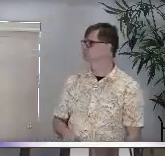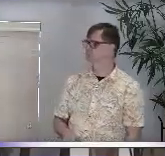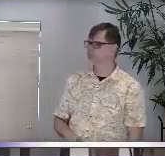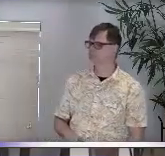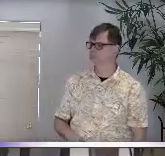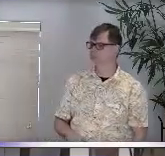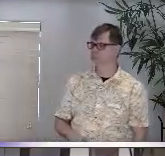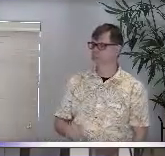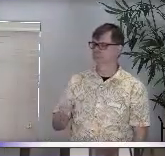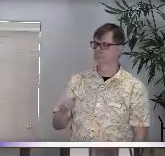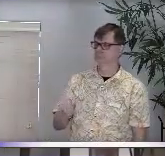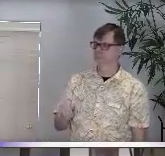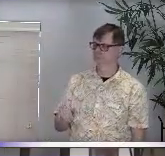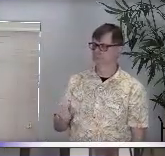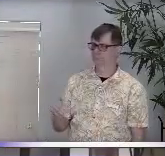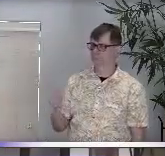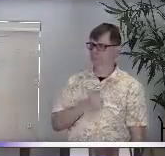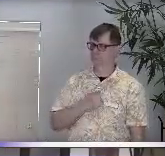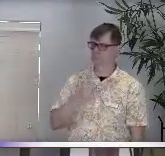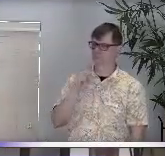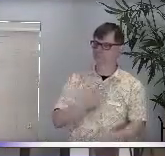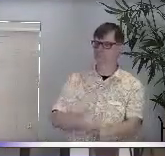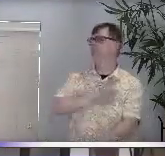time. Other people's time. My time's perfect.